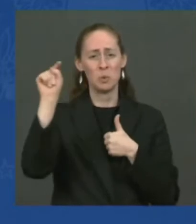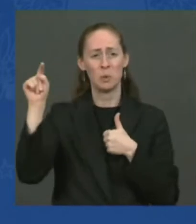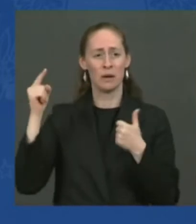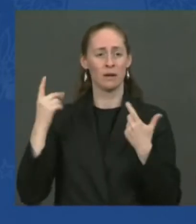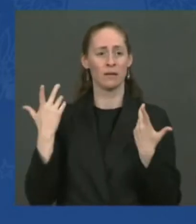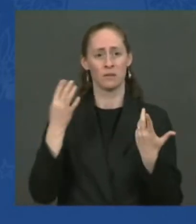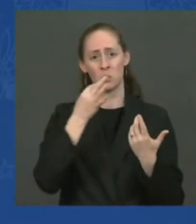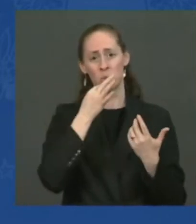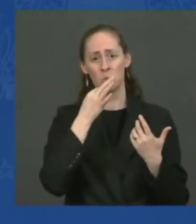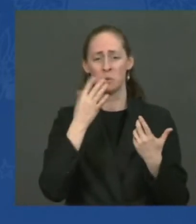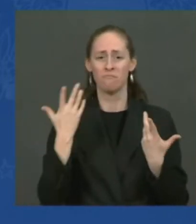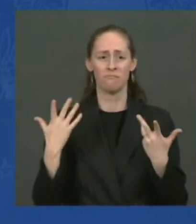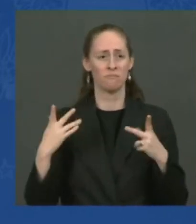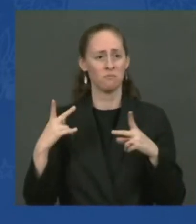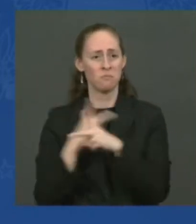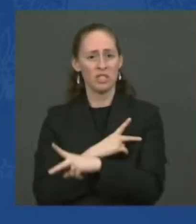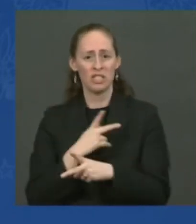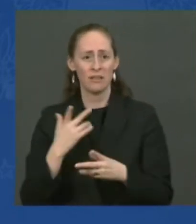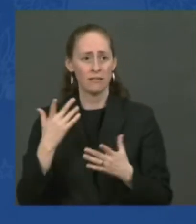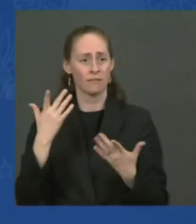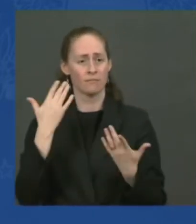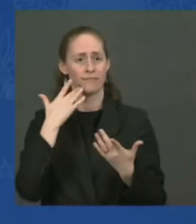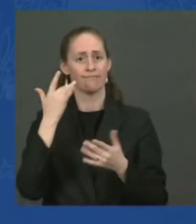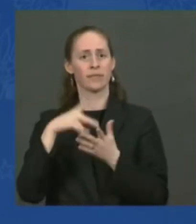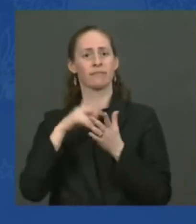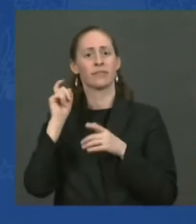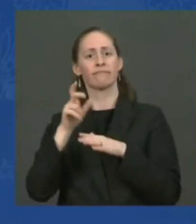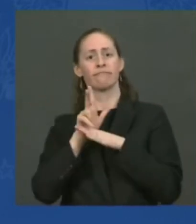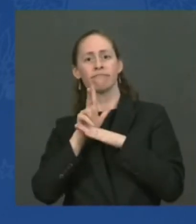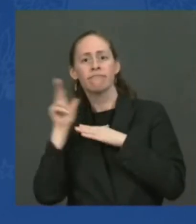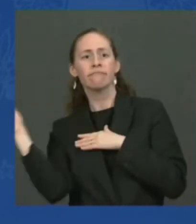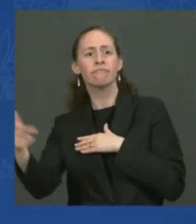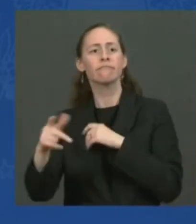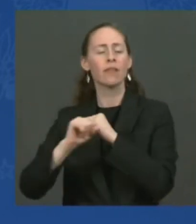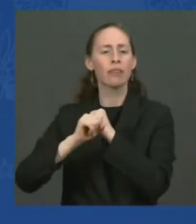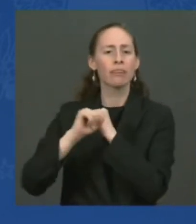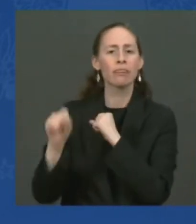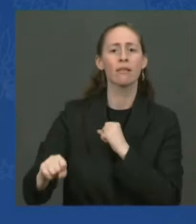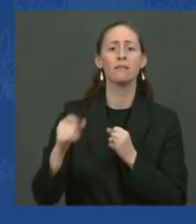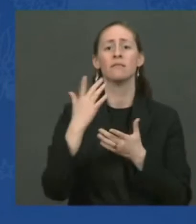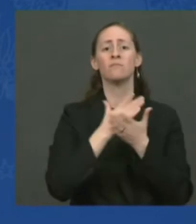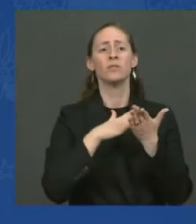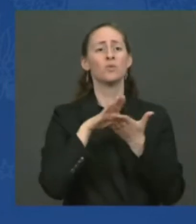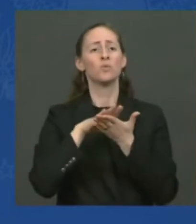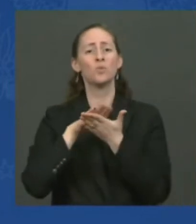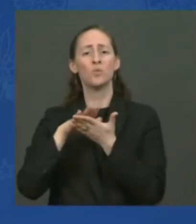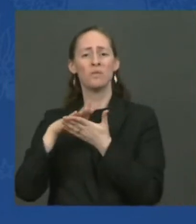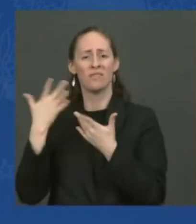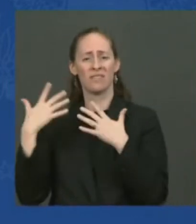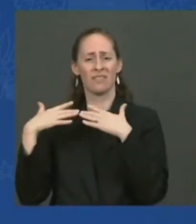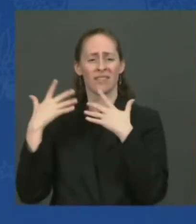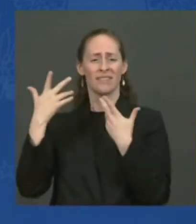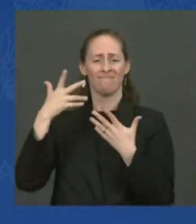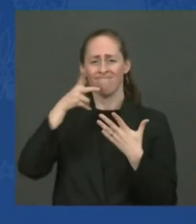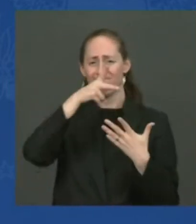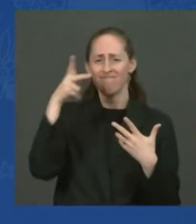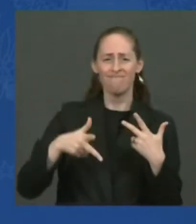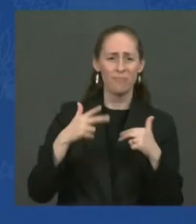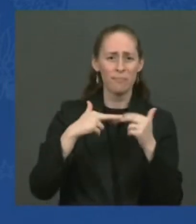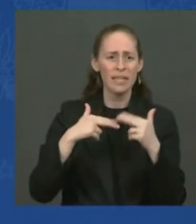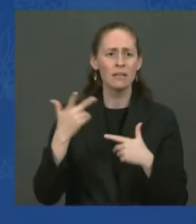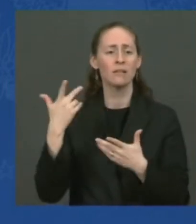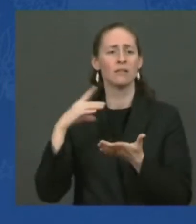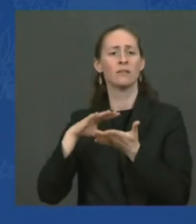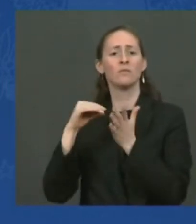for people to get to work. Dilapidated schools make it harder for kids to learn. Overtaxed seaports and railways